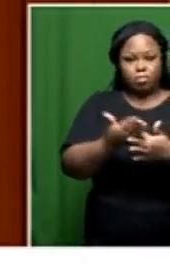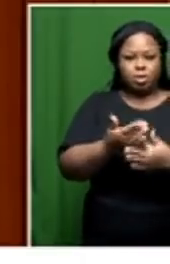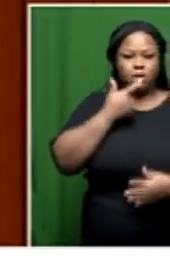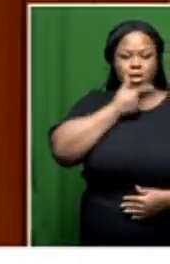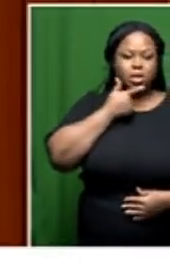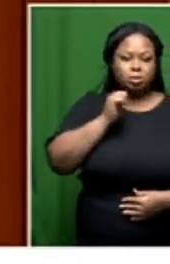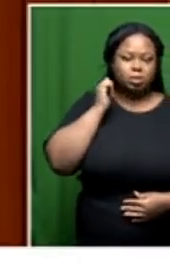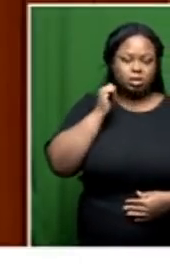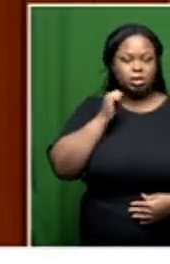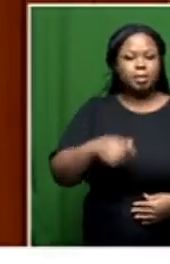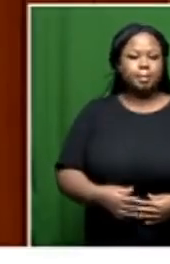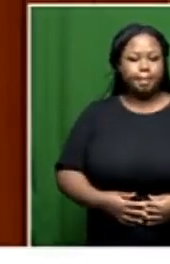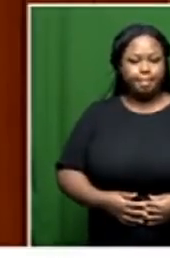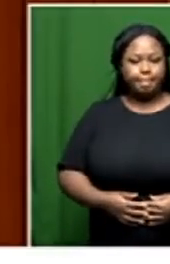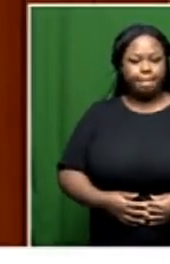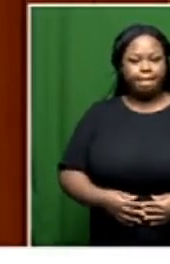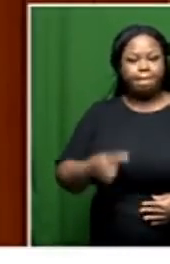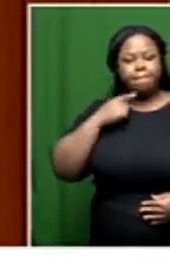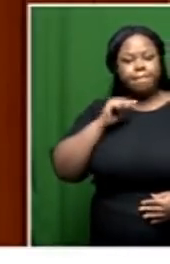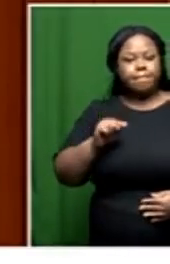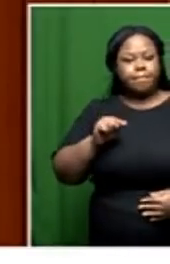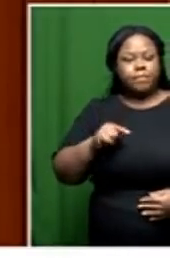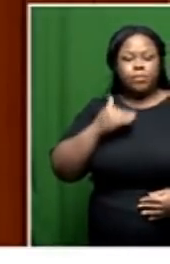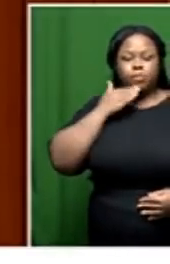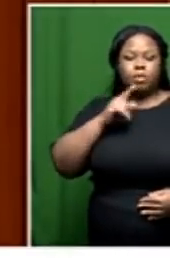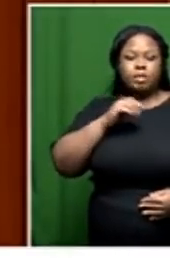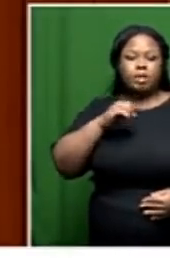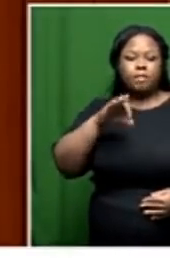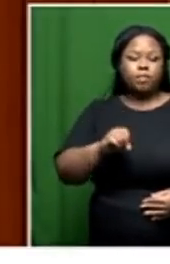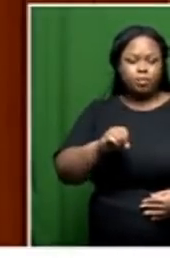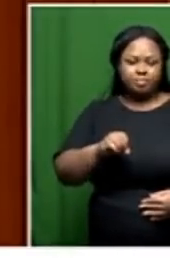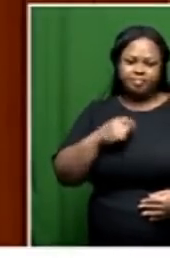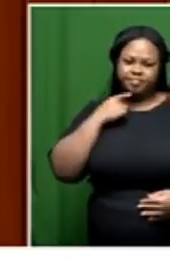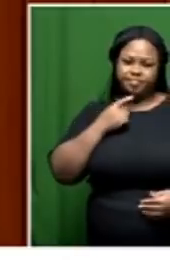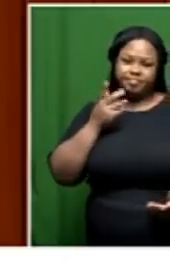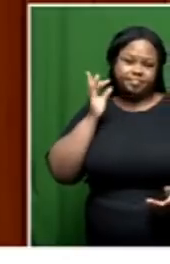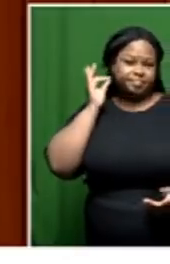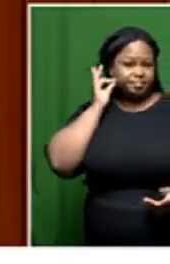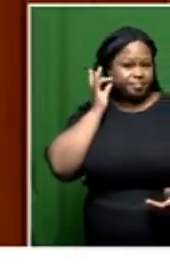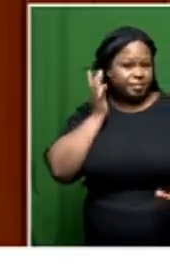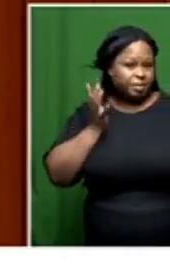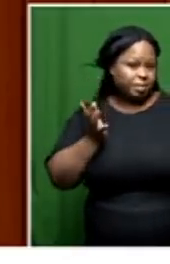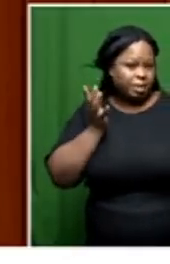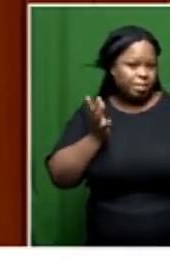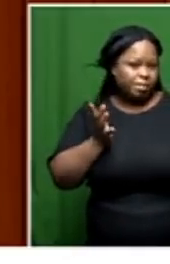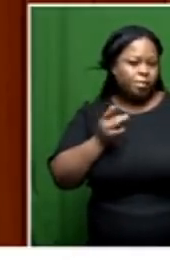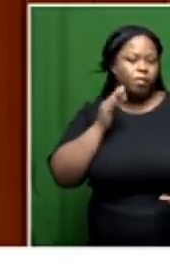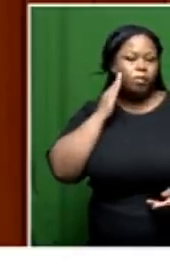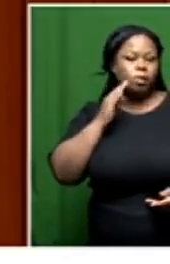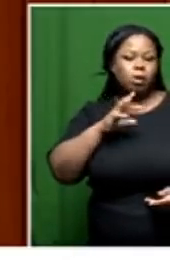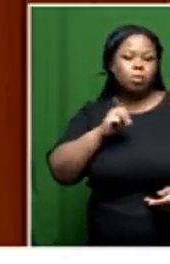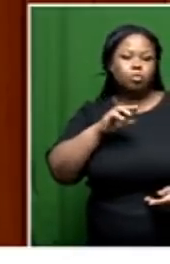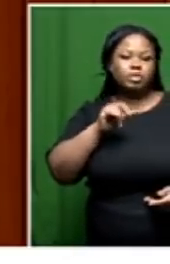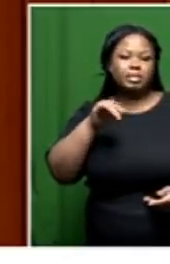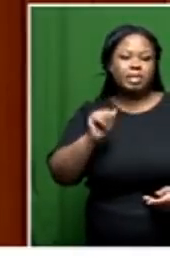yesterday, we had that assertion by Advocate Teffo that maybe that when Sergeant